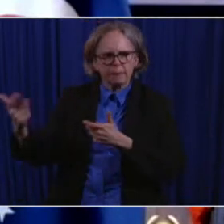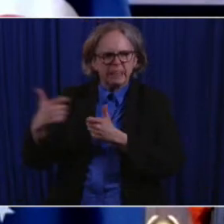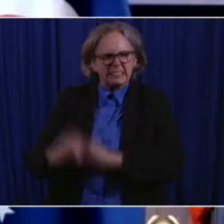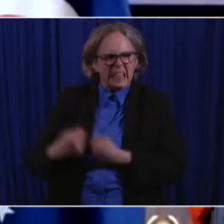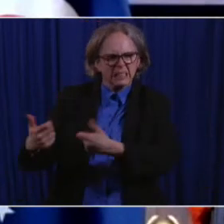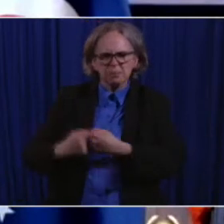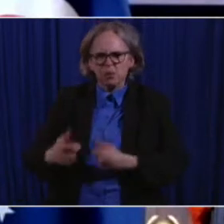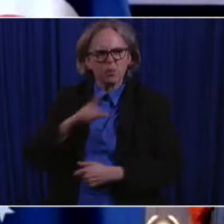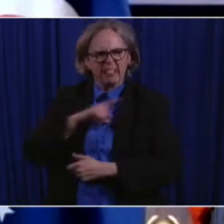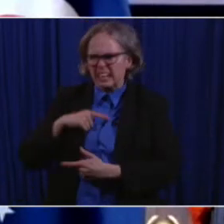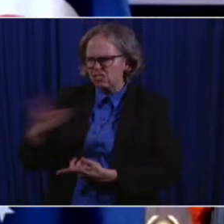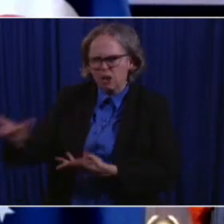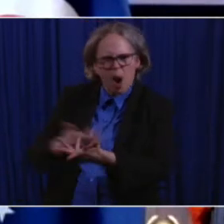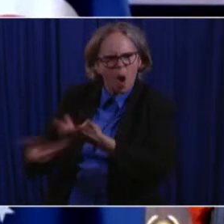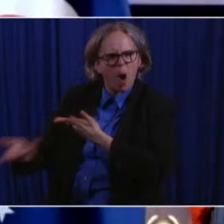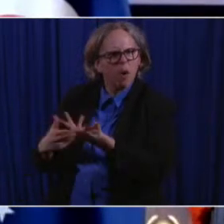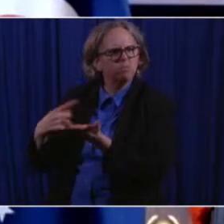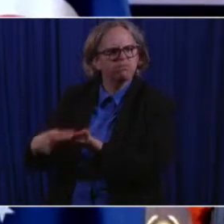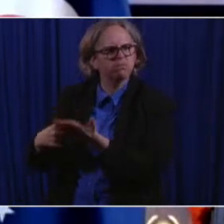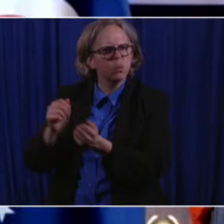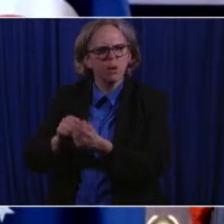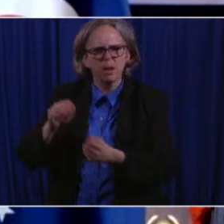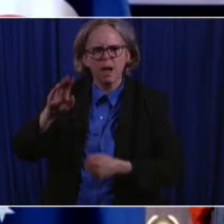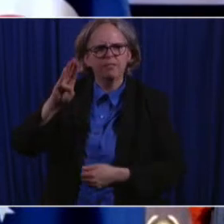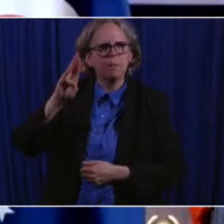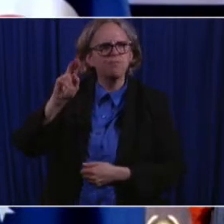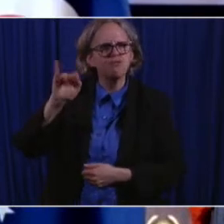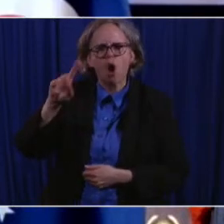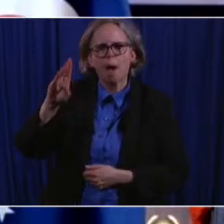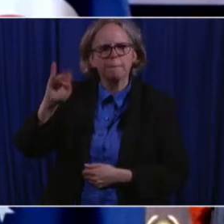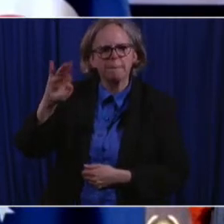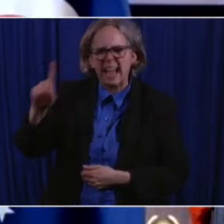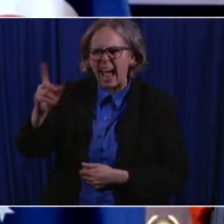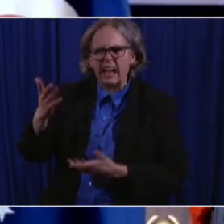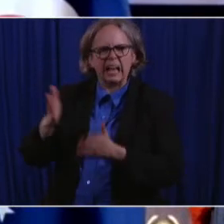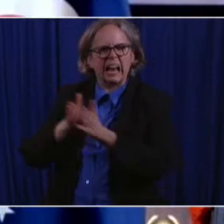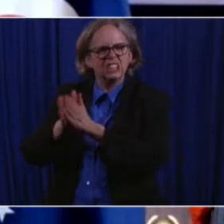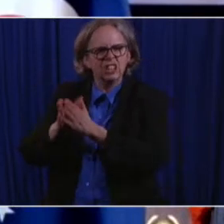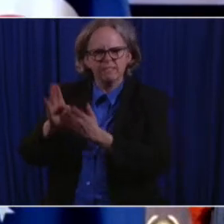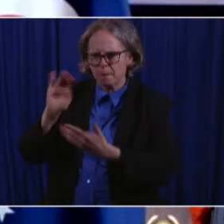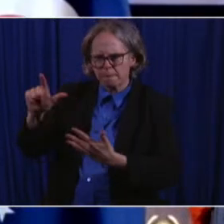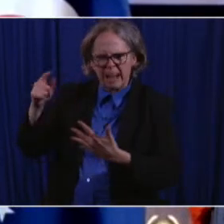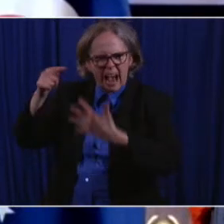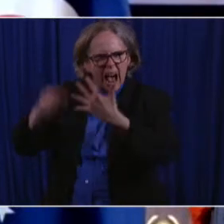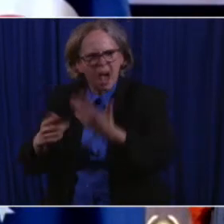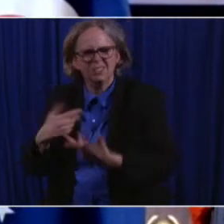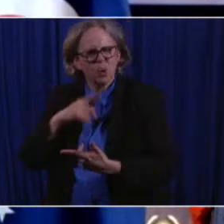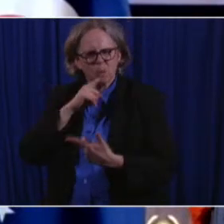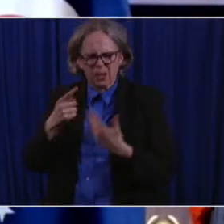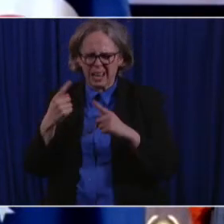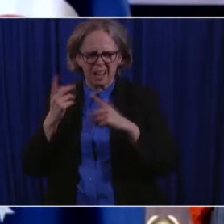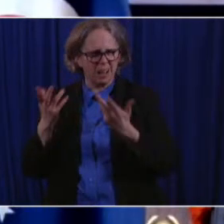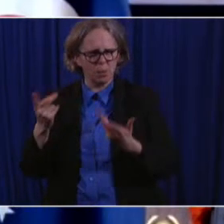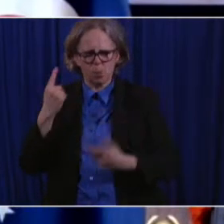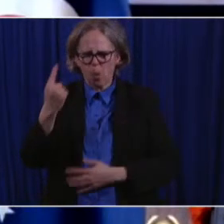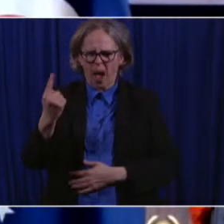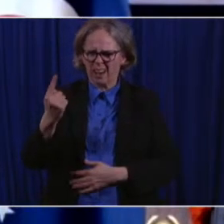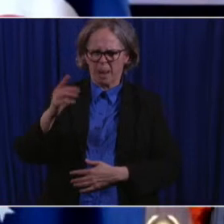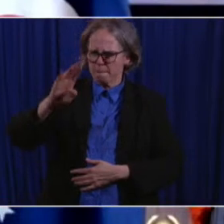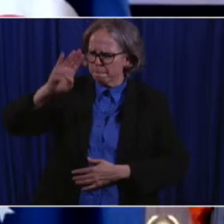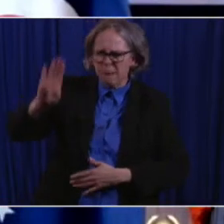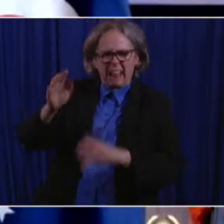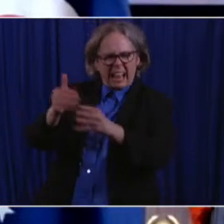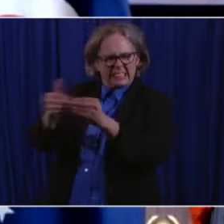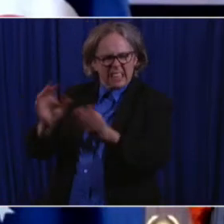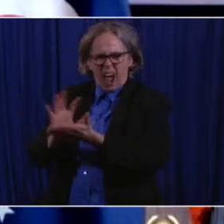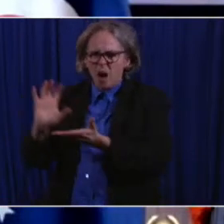we're going to move forward with our broadband initiative, how we're going to move forward with the $1 billion economic recovery package